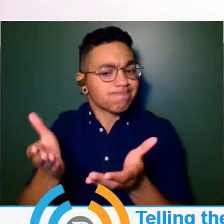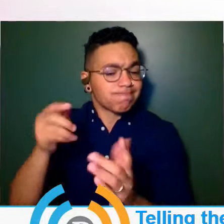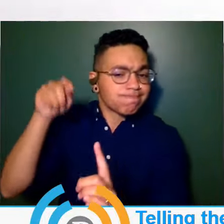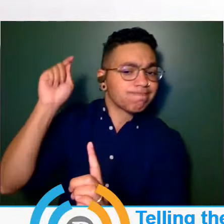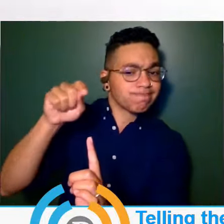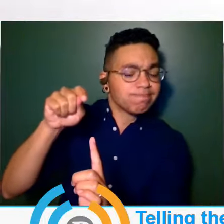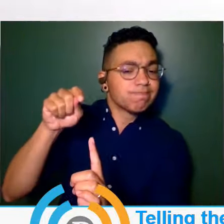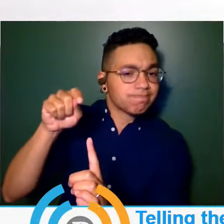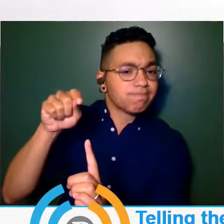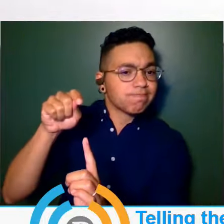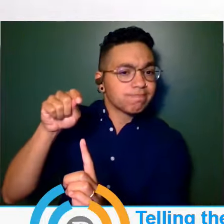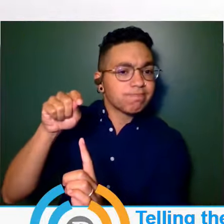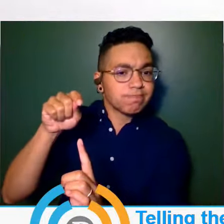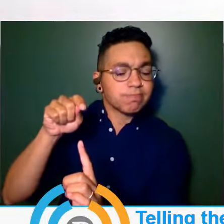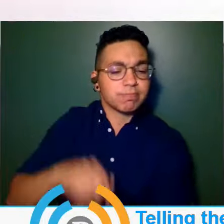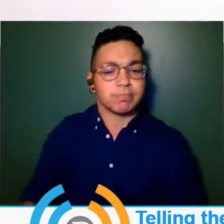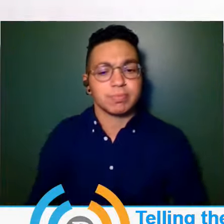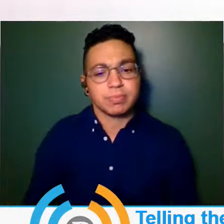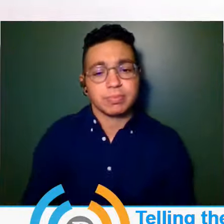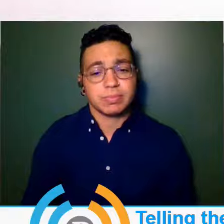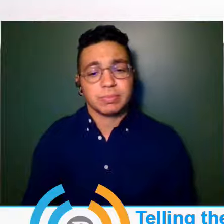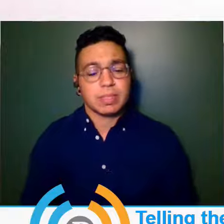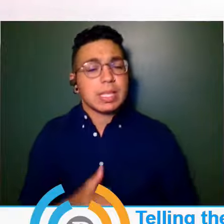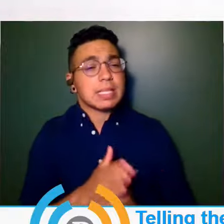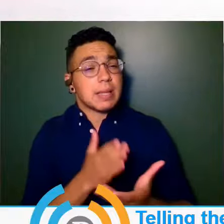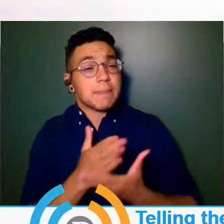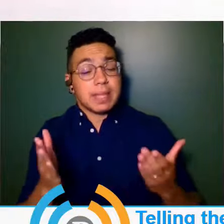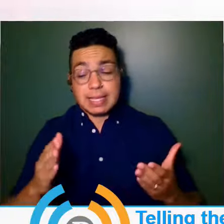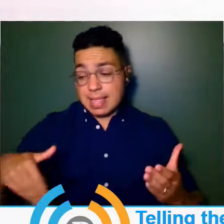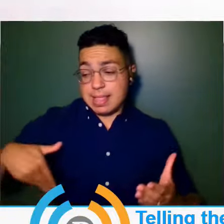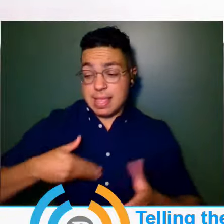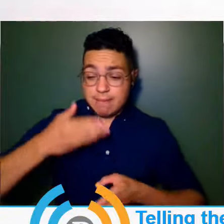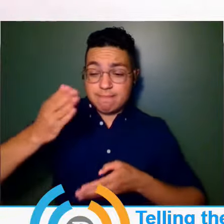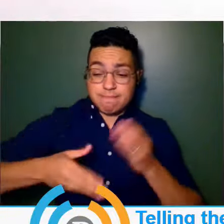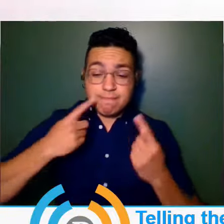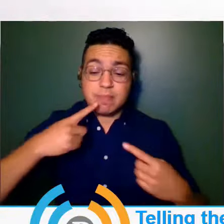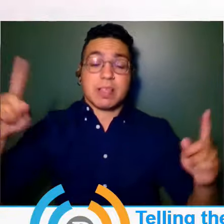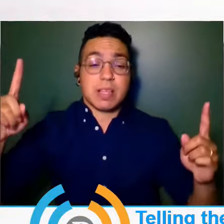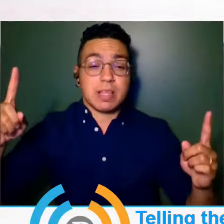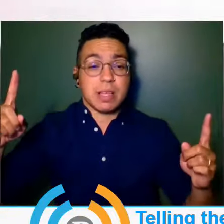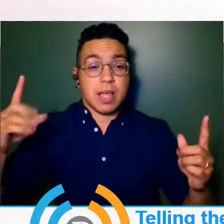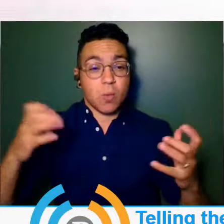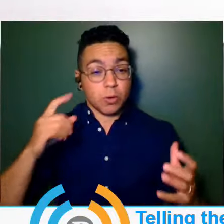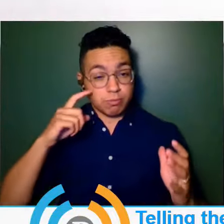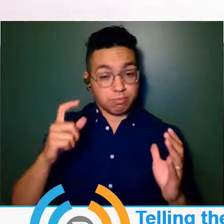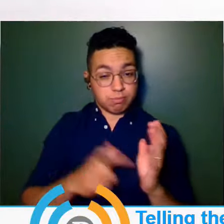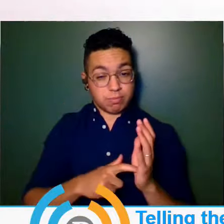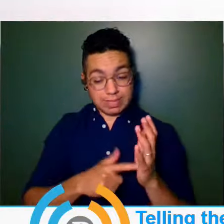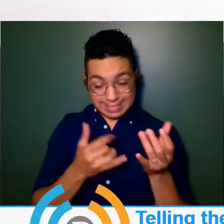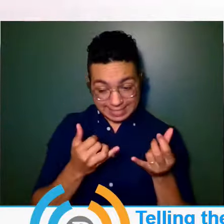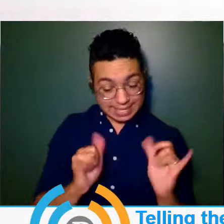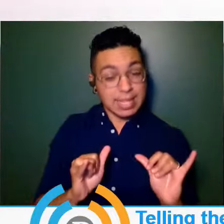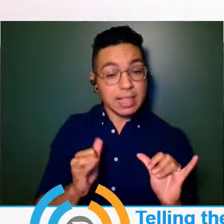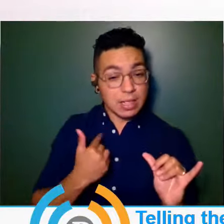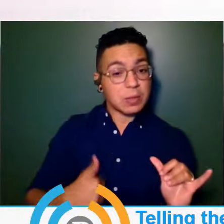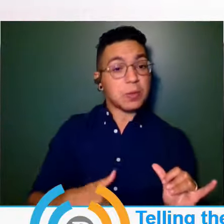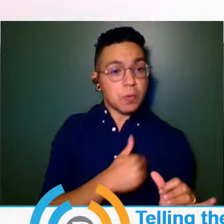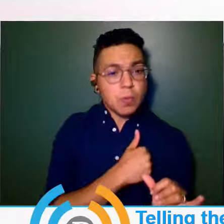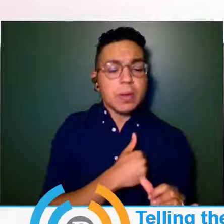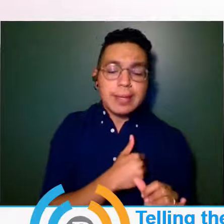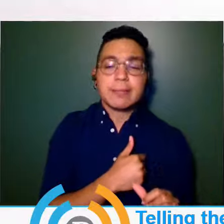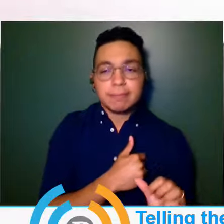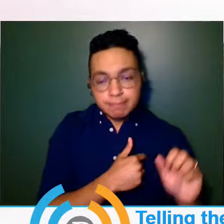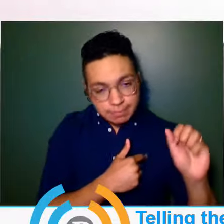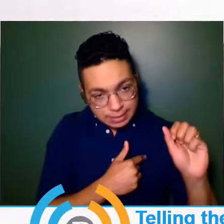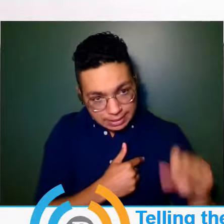and things that aren't done yet. I want to highlight that even though we were able to get